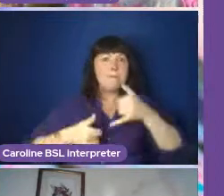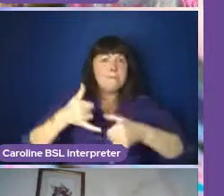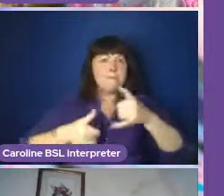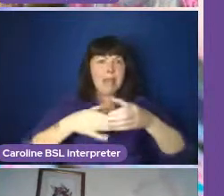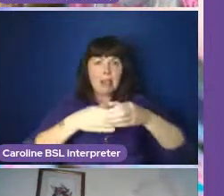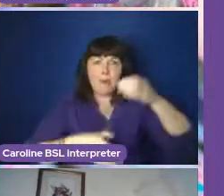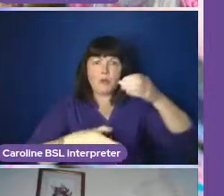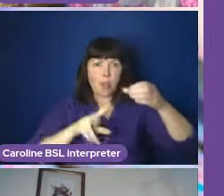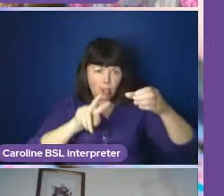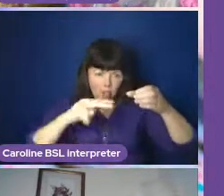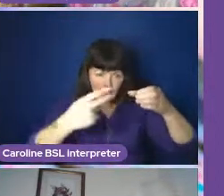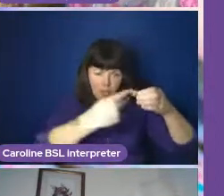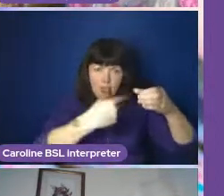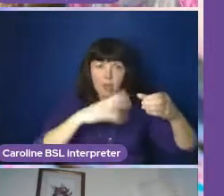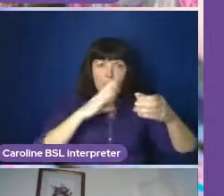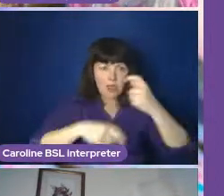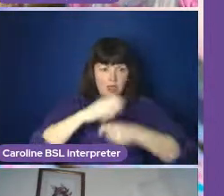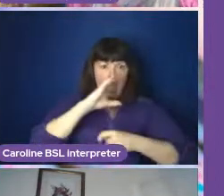your herd, Mandy?